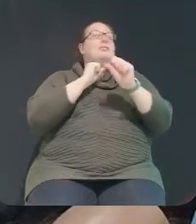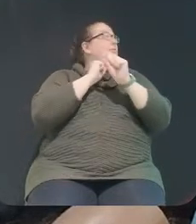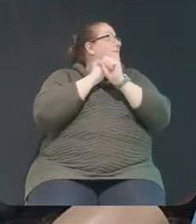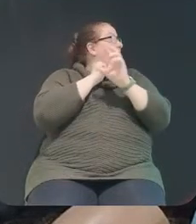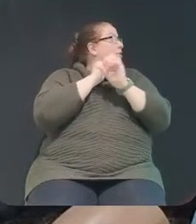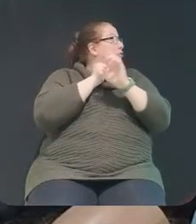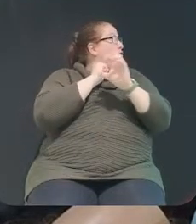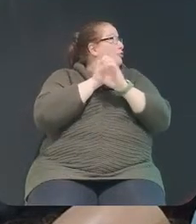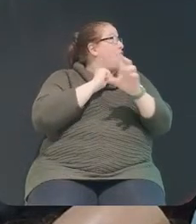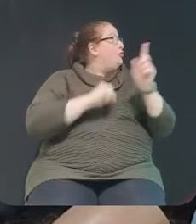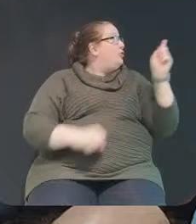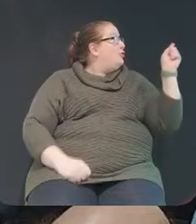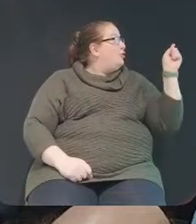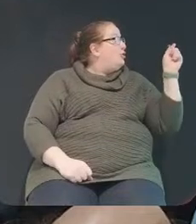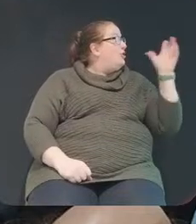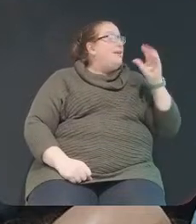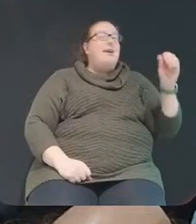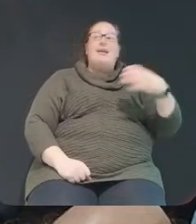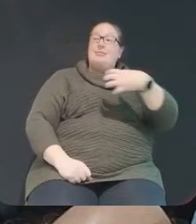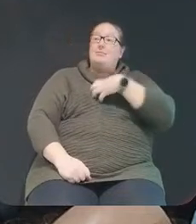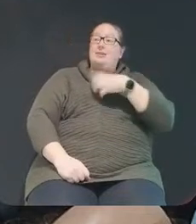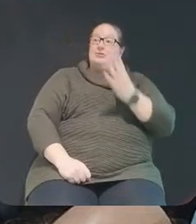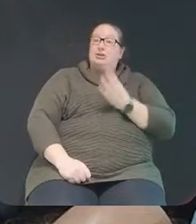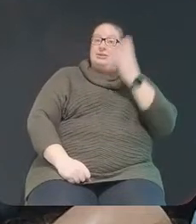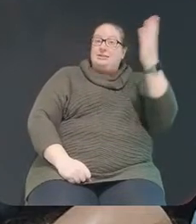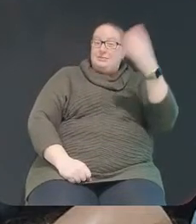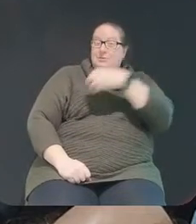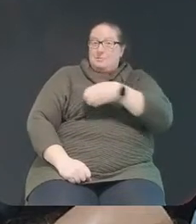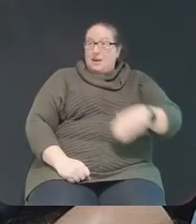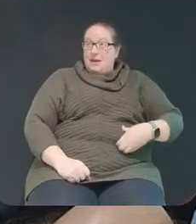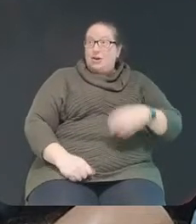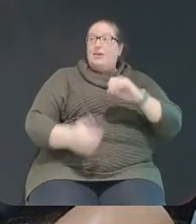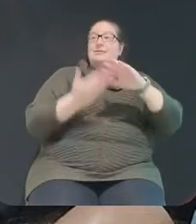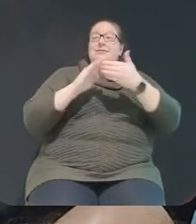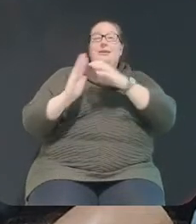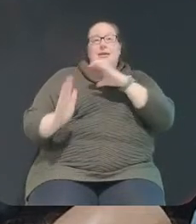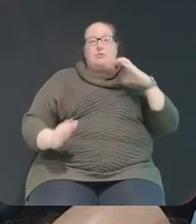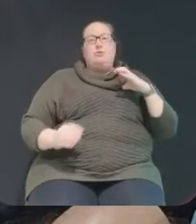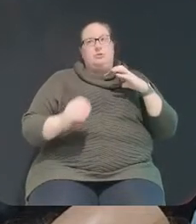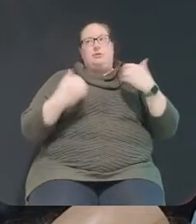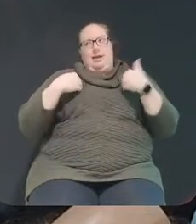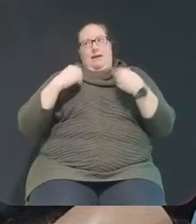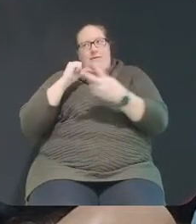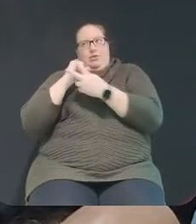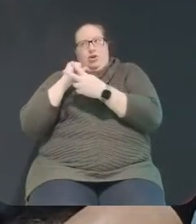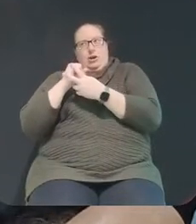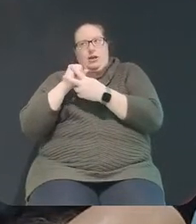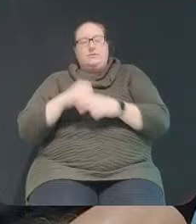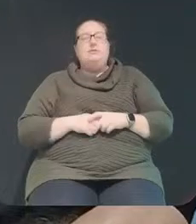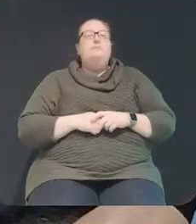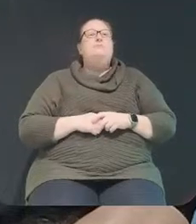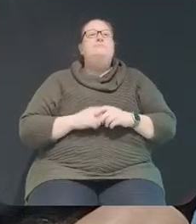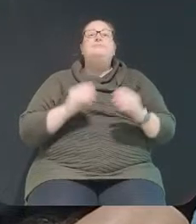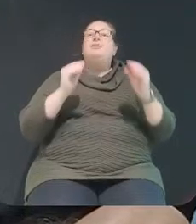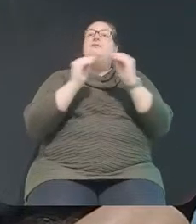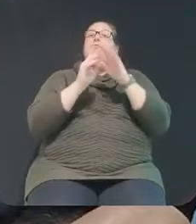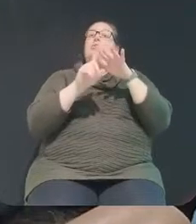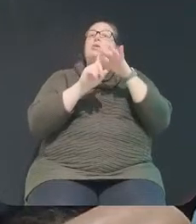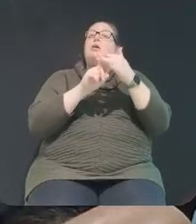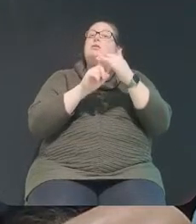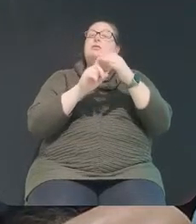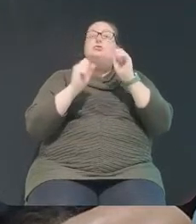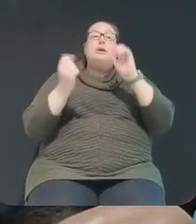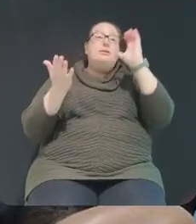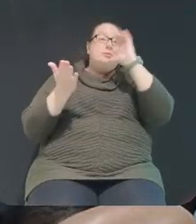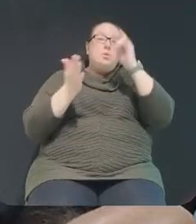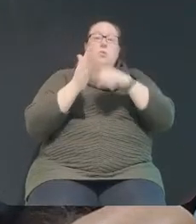here and the petition submitted to the mayor and city council are in the archives. For more context on the event, you could explore what's